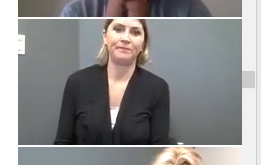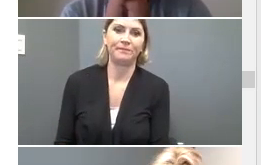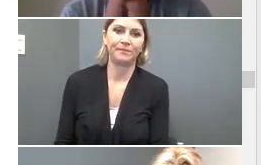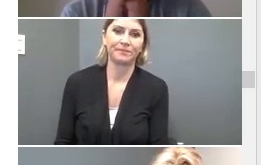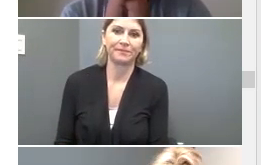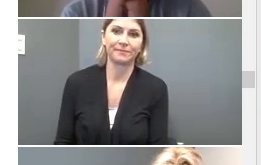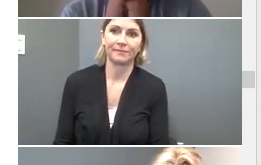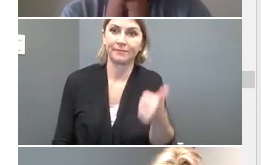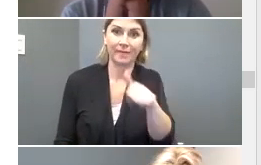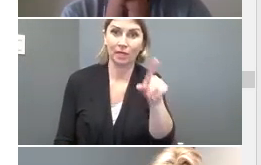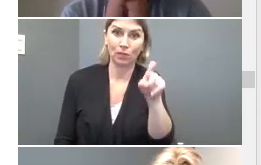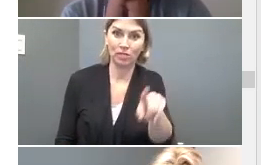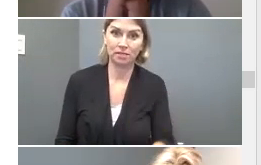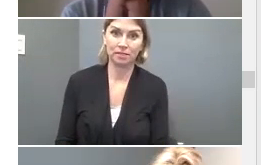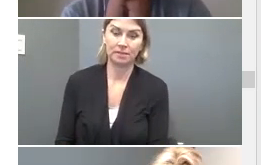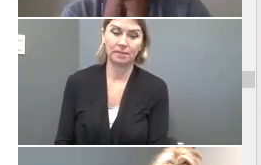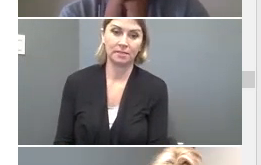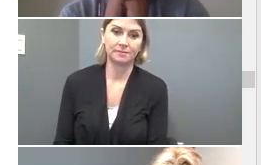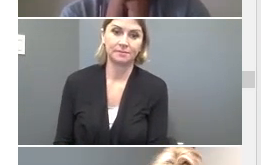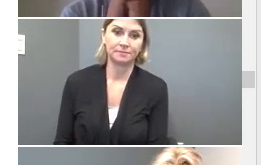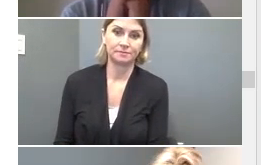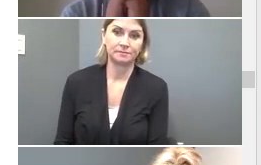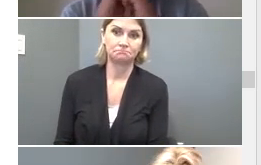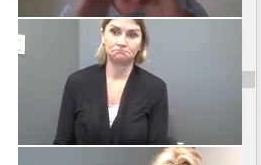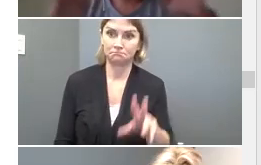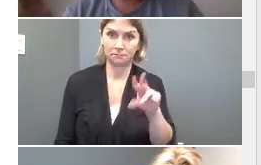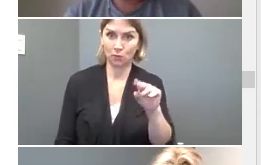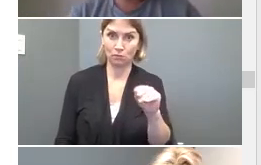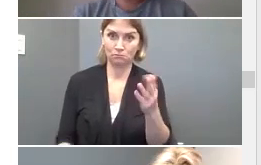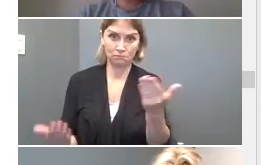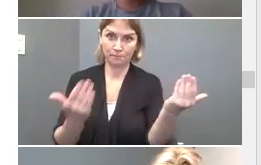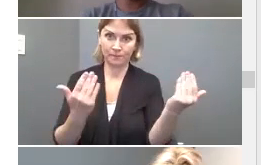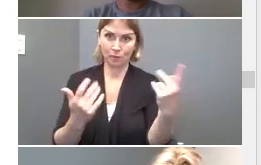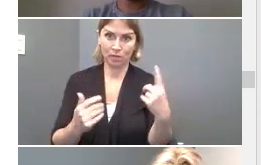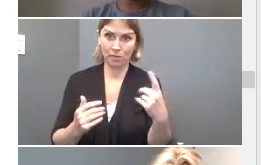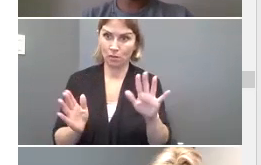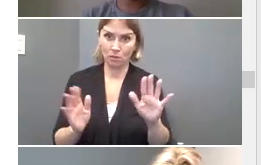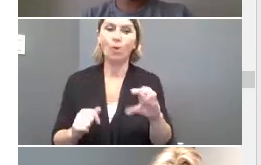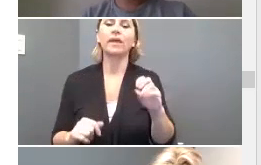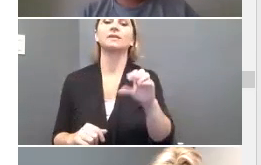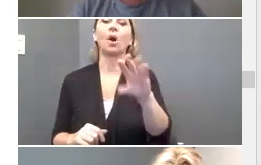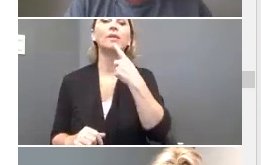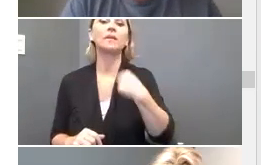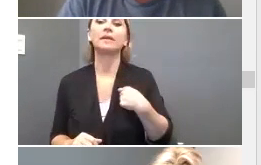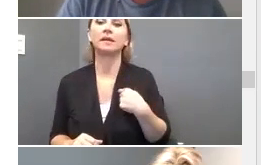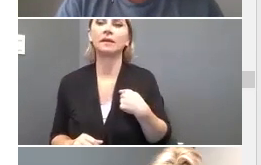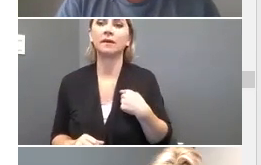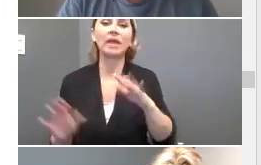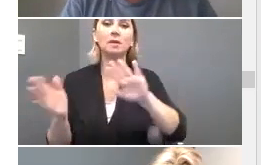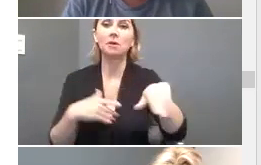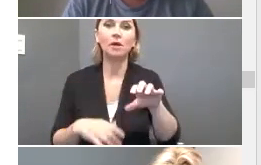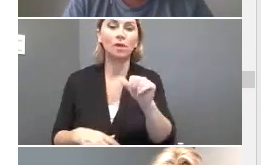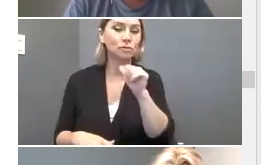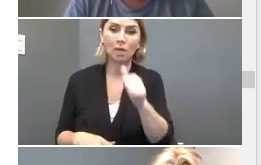Any questions? No questions? Okay, tell me if there are no questions, if you guys understand